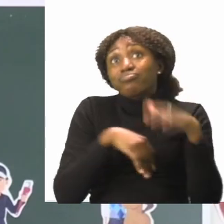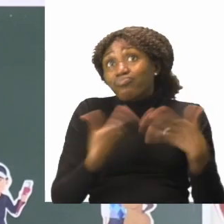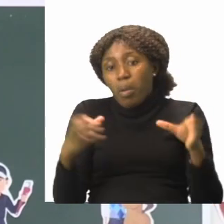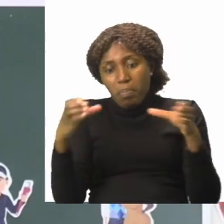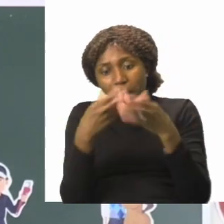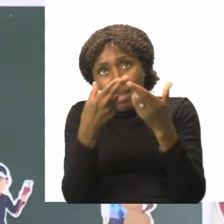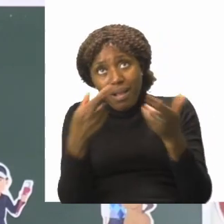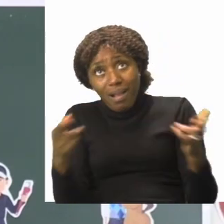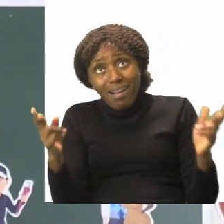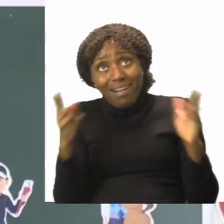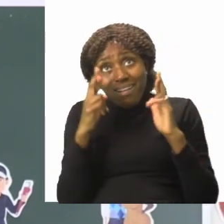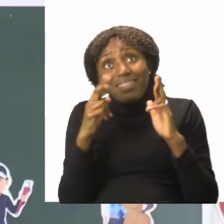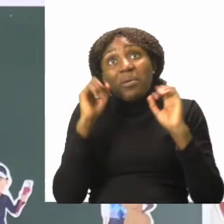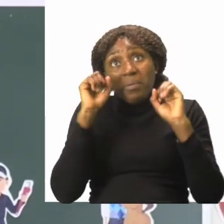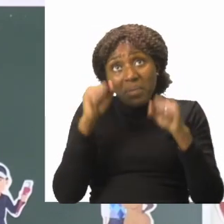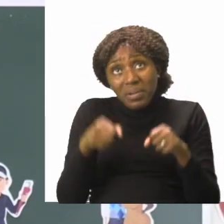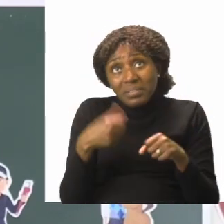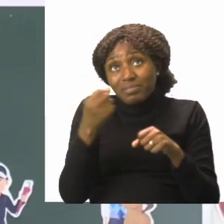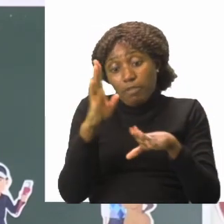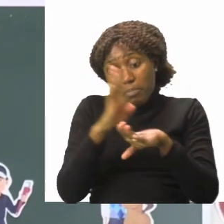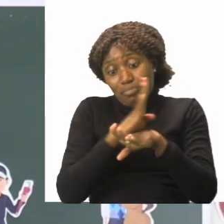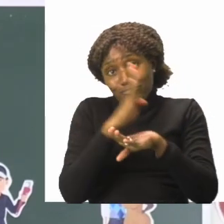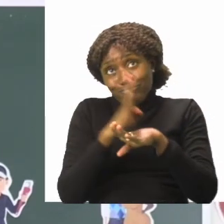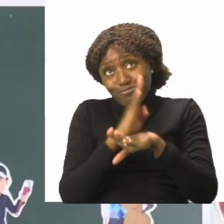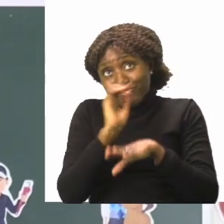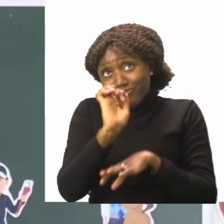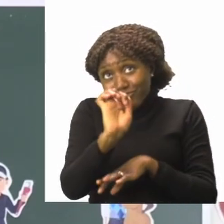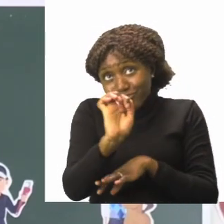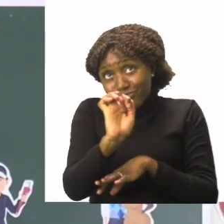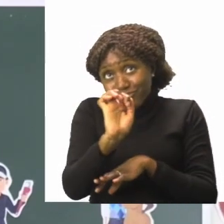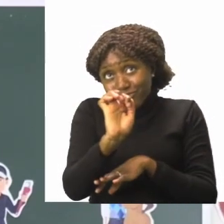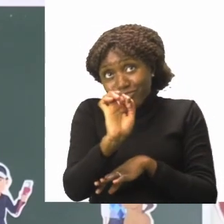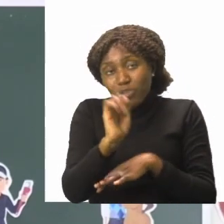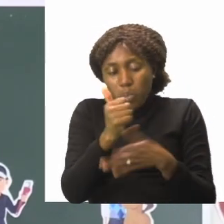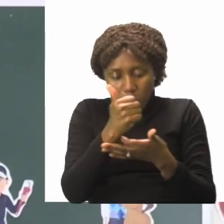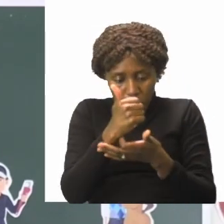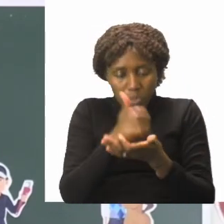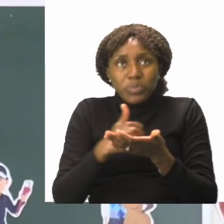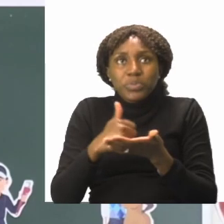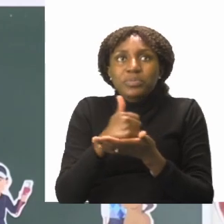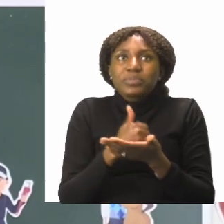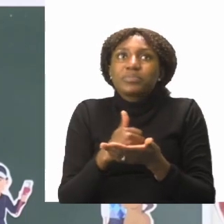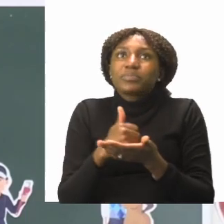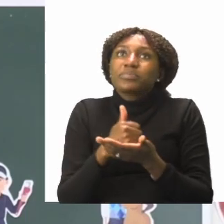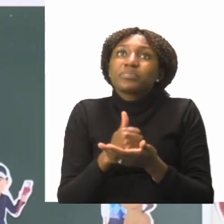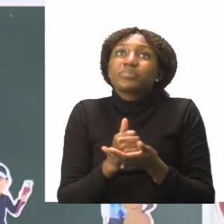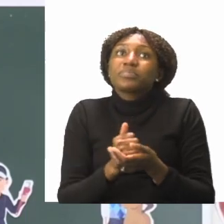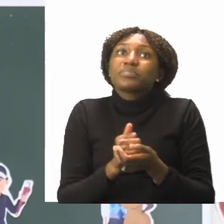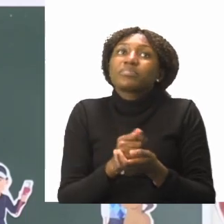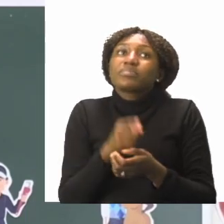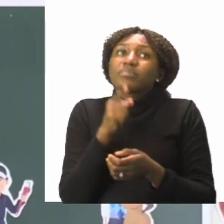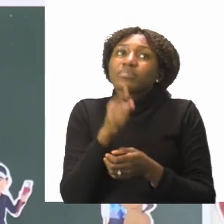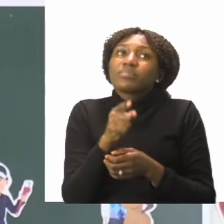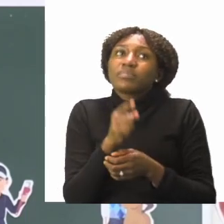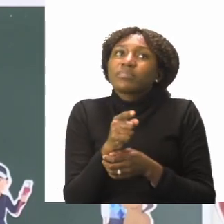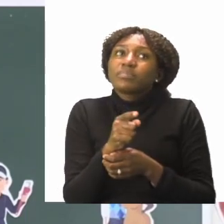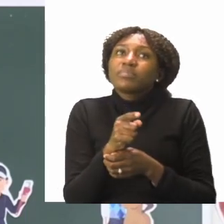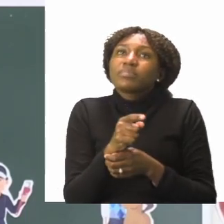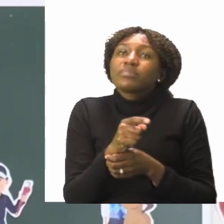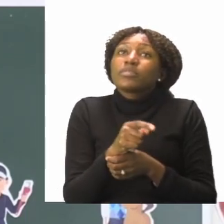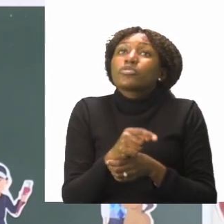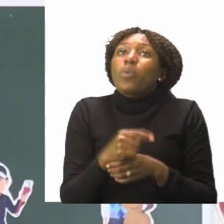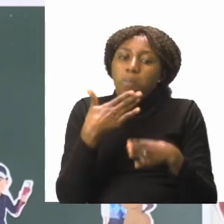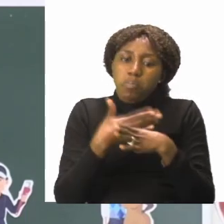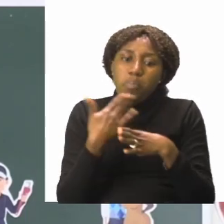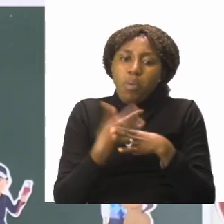classrooms clean, you can have your own cleaning company. That type of person is called self-employed.